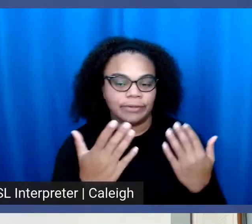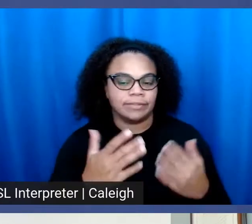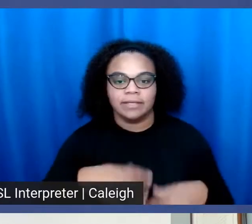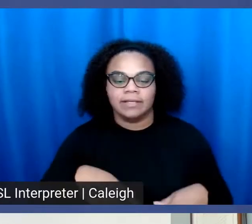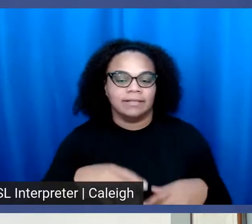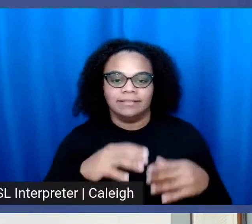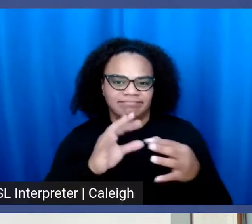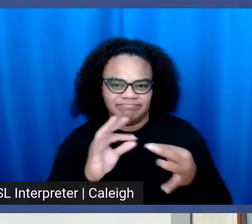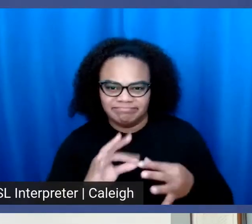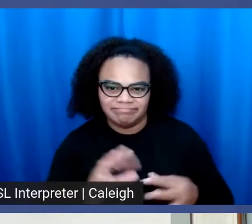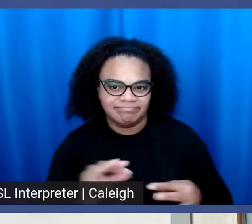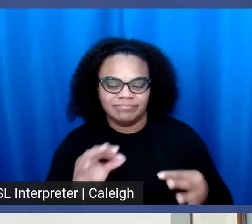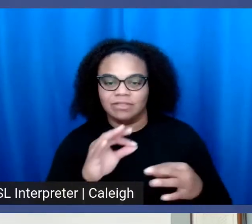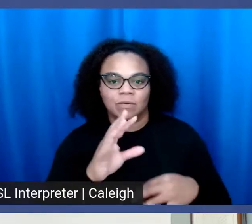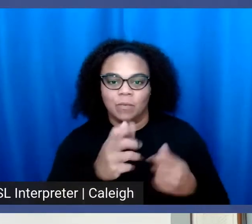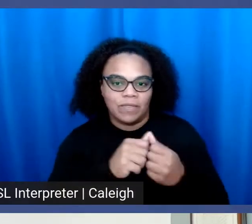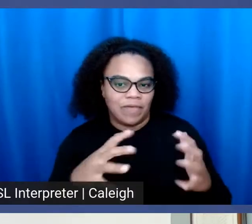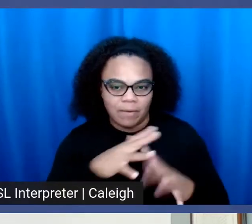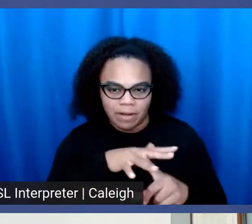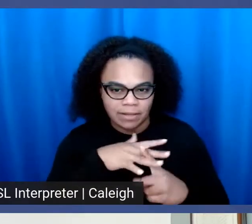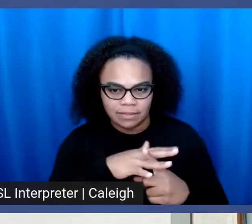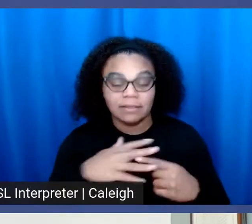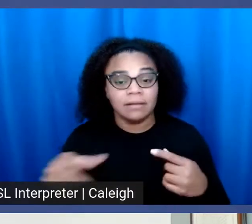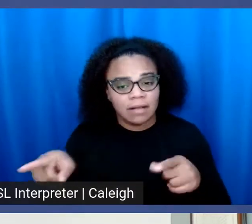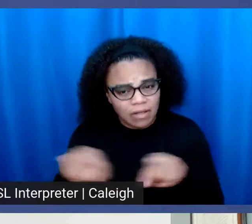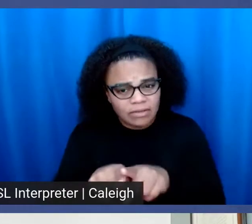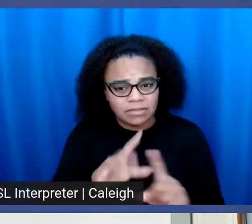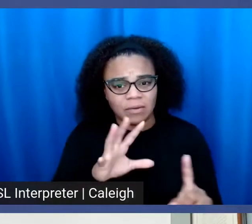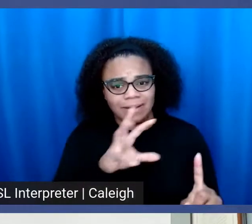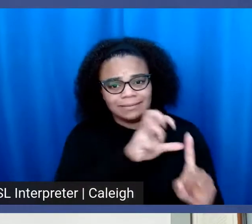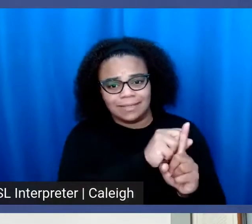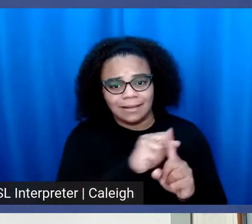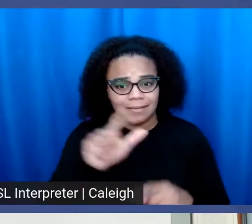also started attacking library staff. At our September board meeting